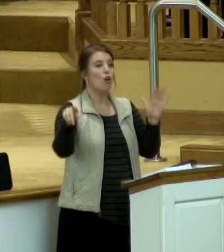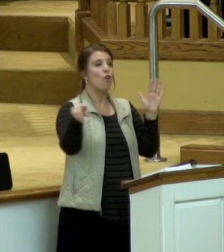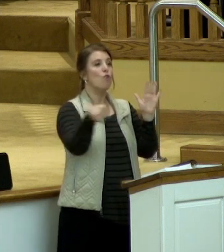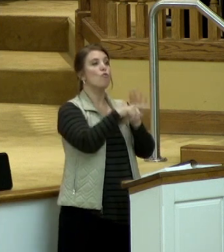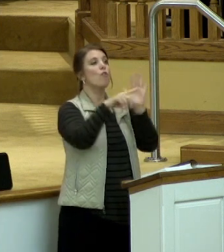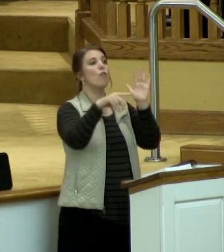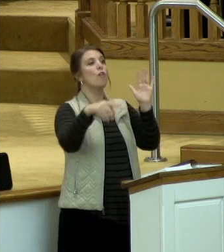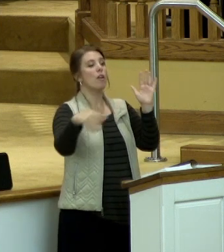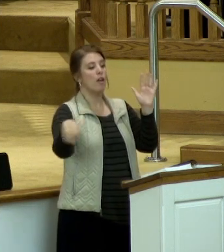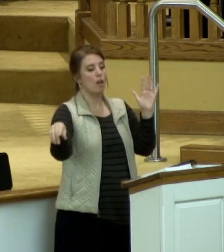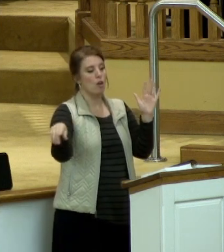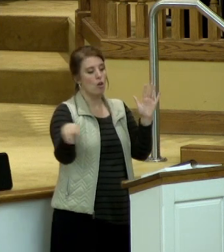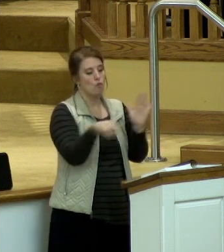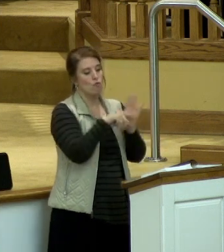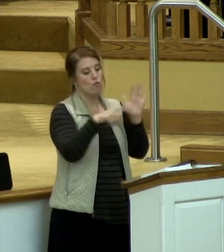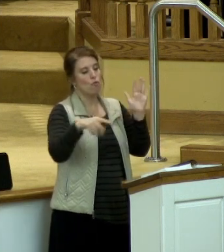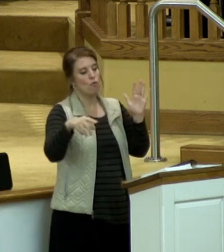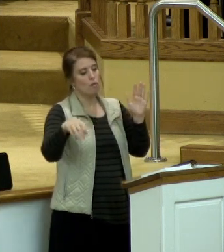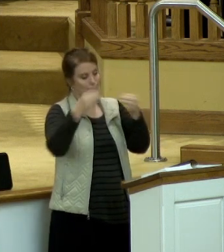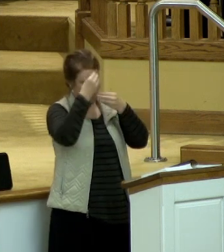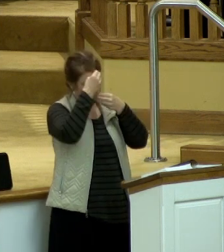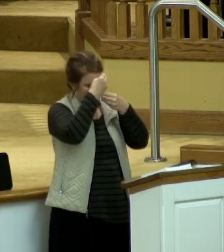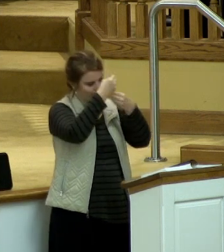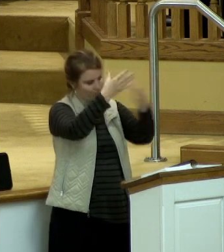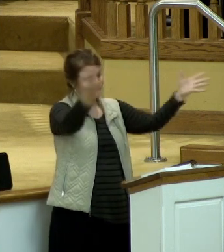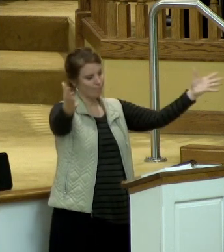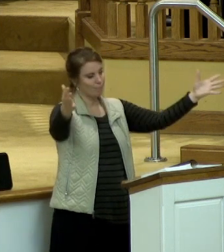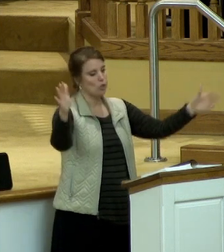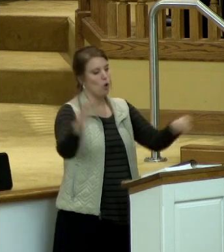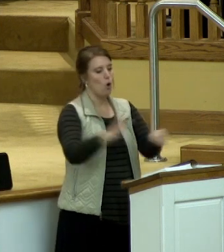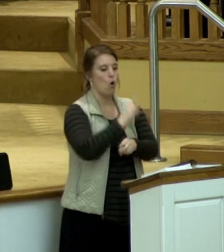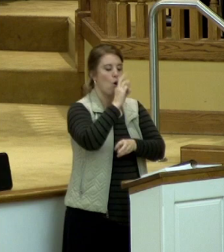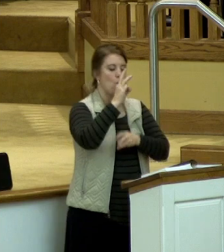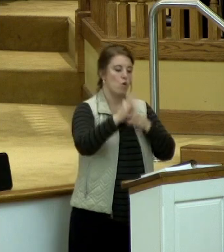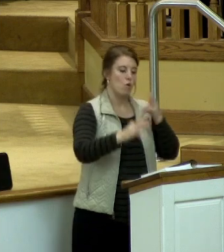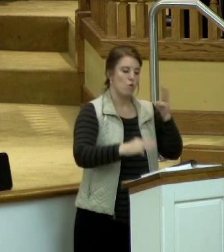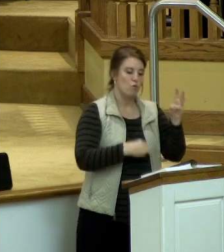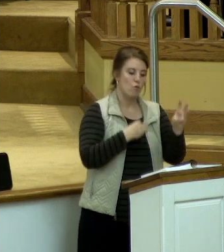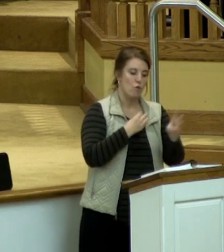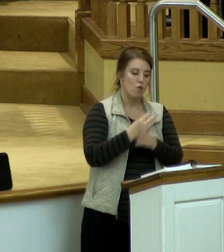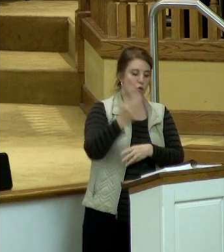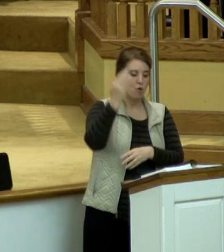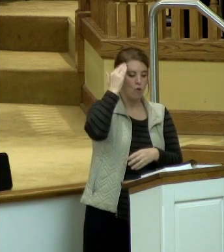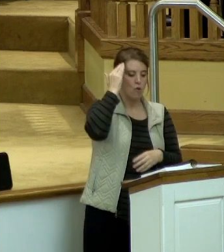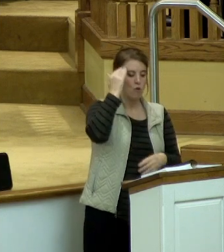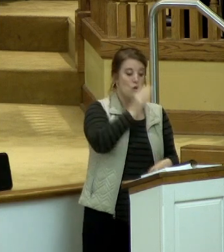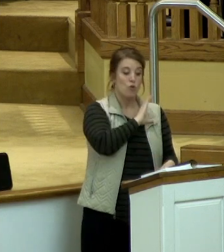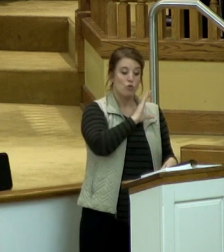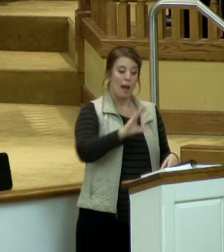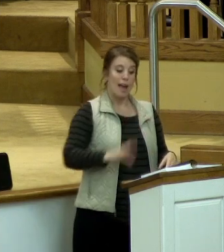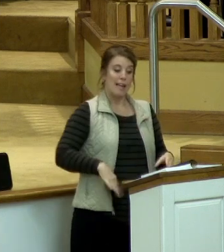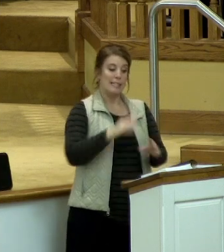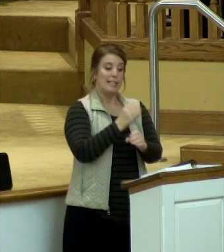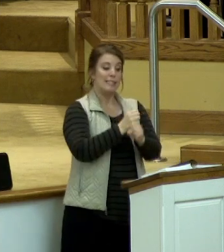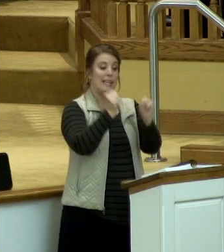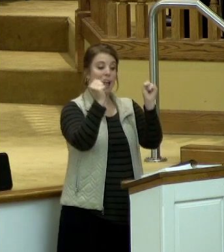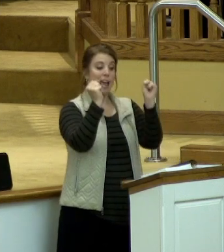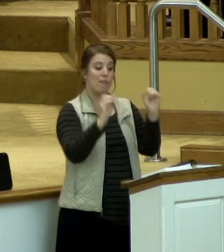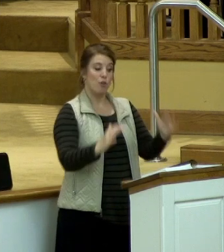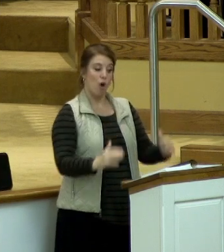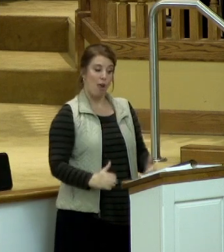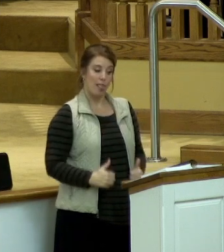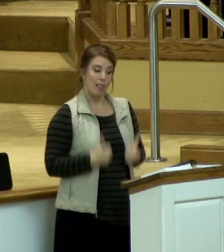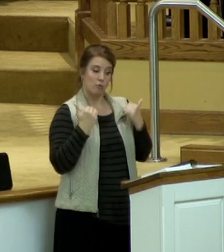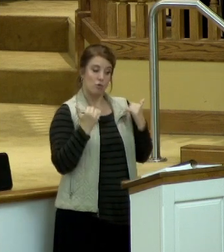ring the bells, let the whole world know, Christ the Savior lives